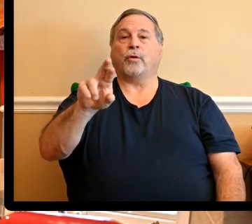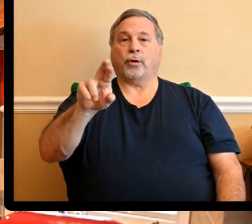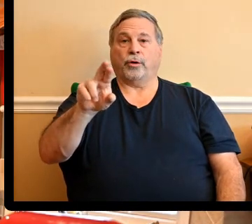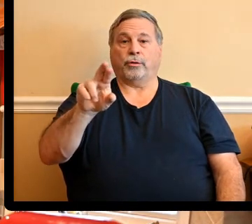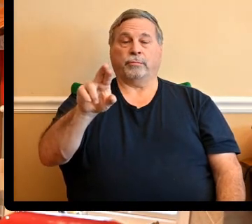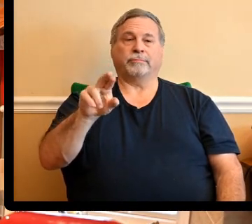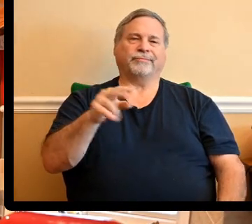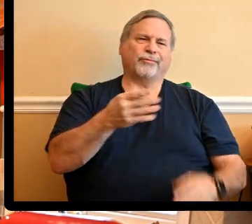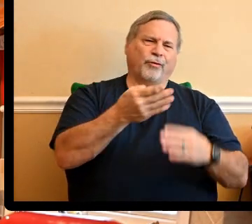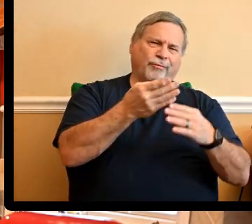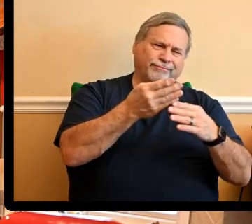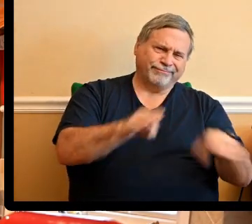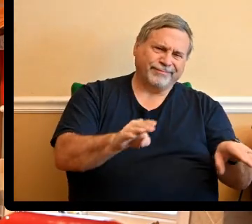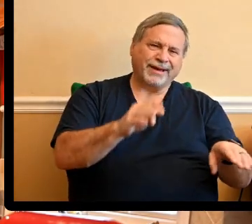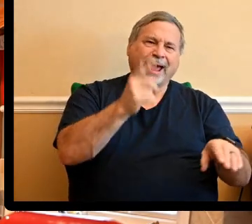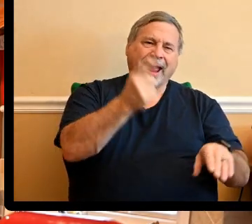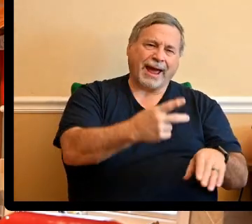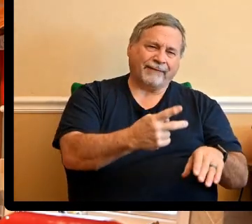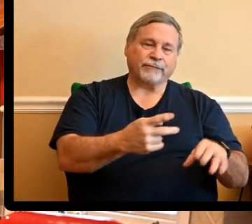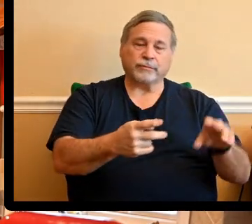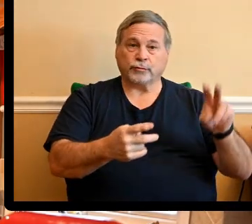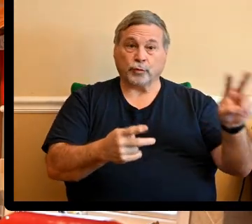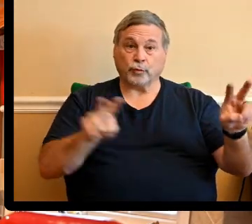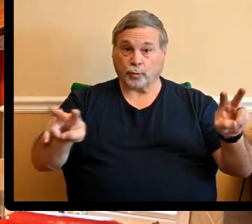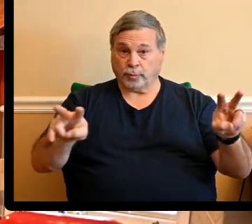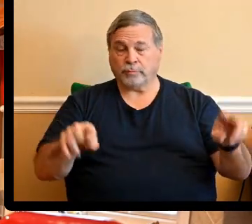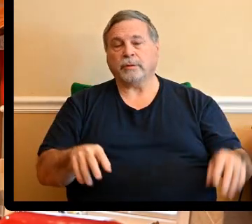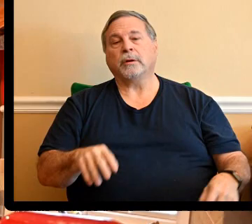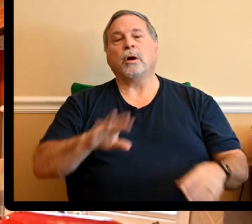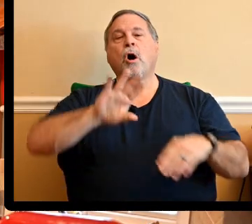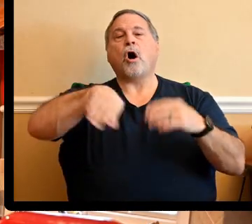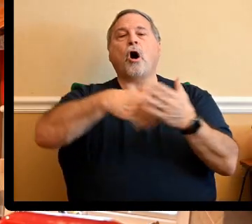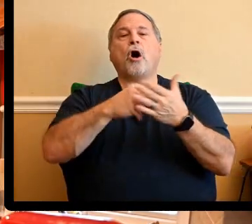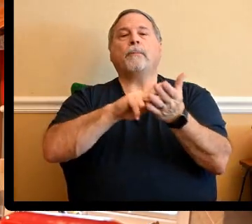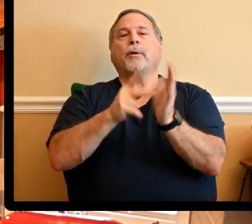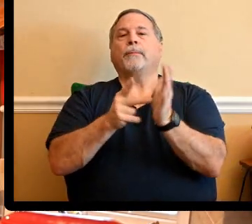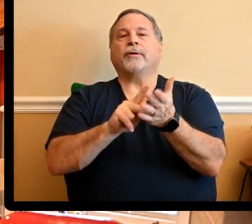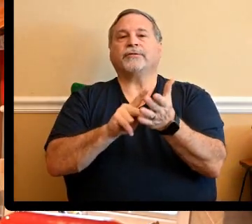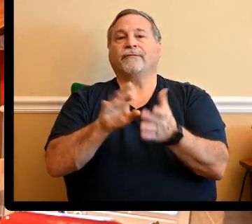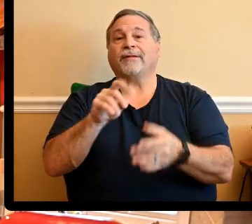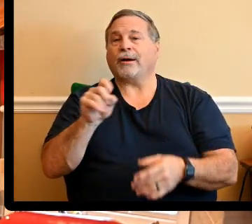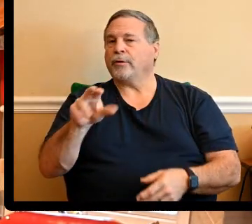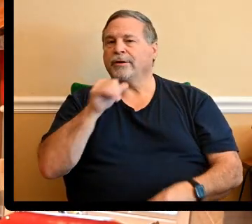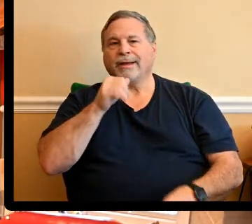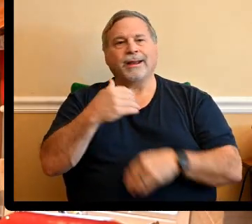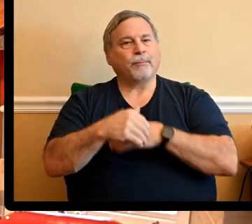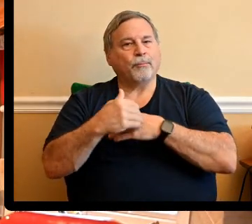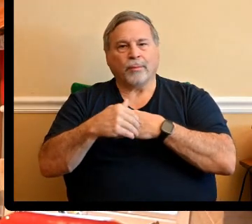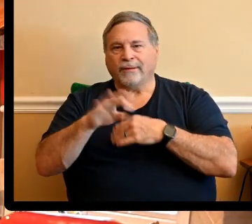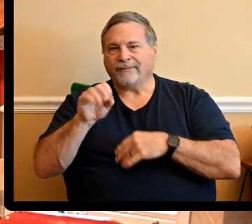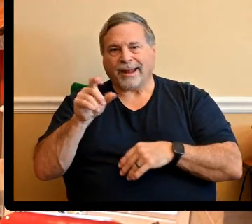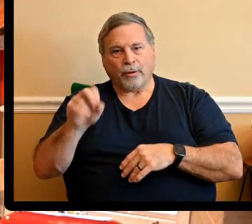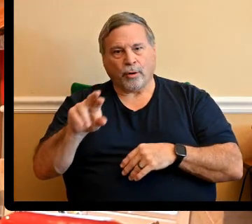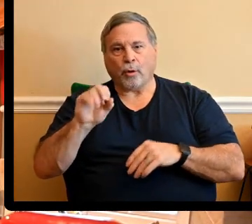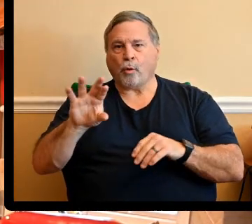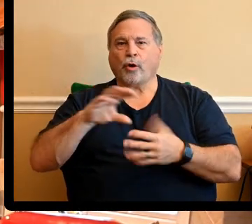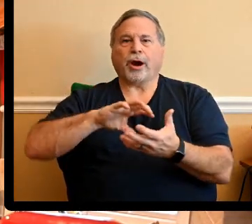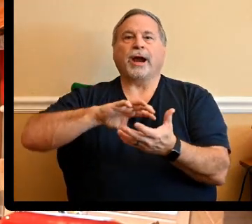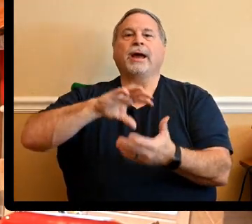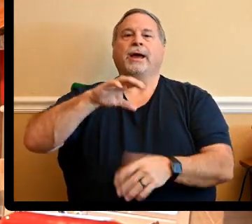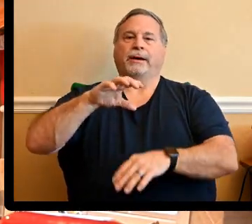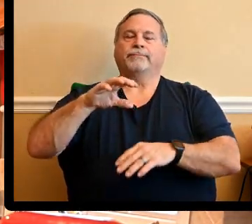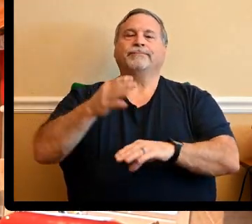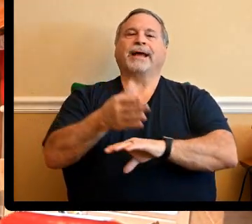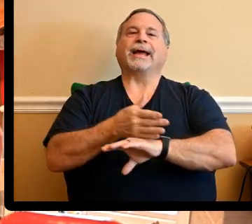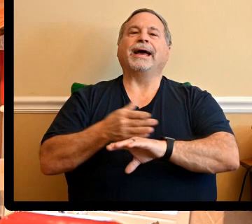it'd be 2 cups of flour if you're doing half a recipe. We're using an all-purpose flour. You don't want to use a bread flour, and you don't really want to use a cake